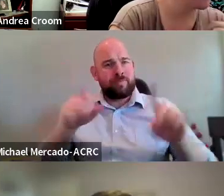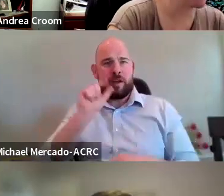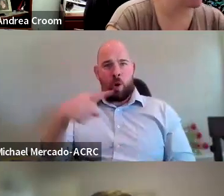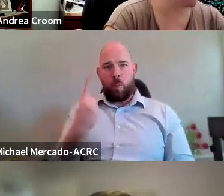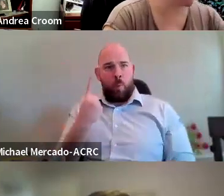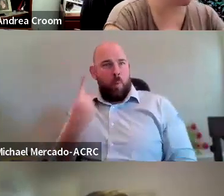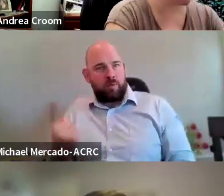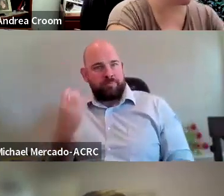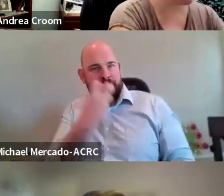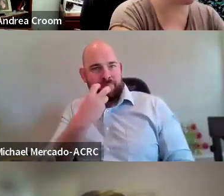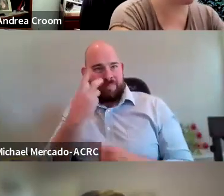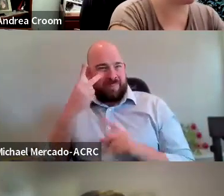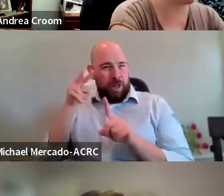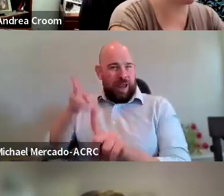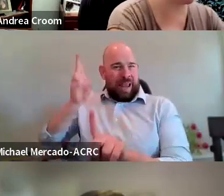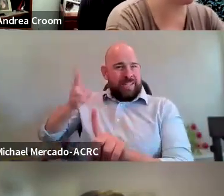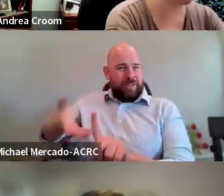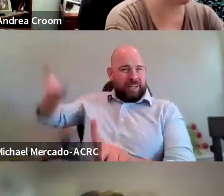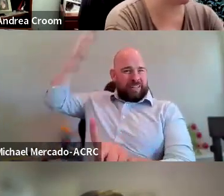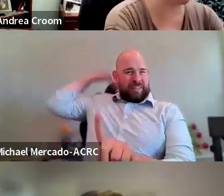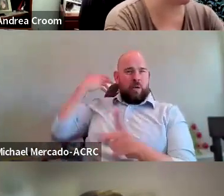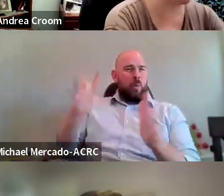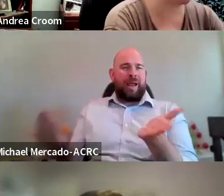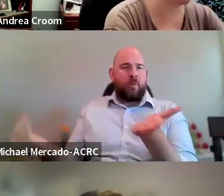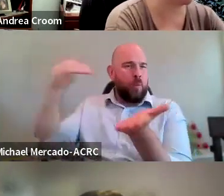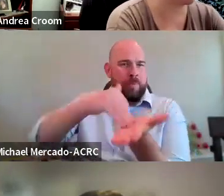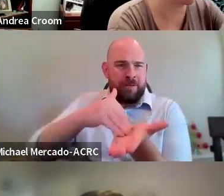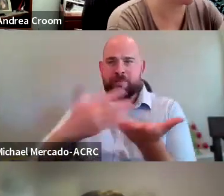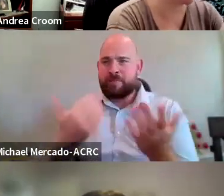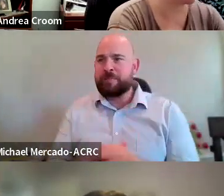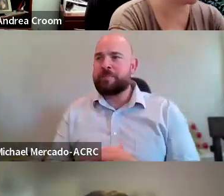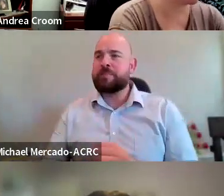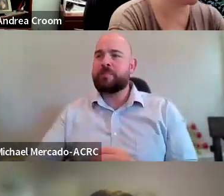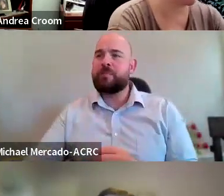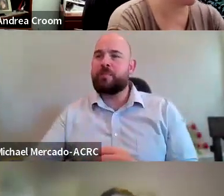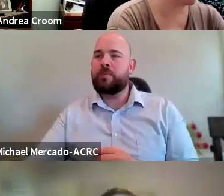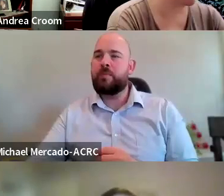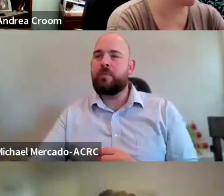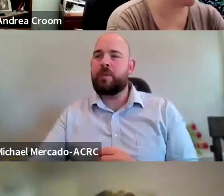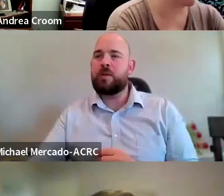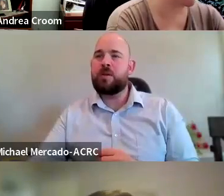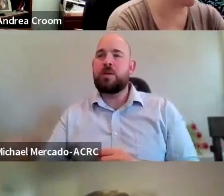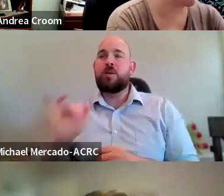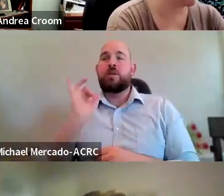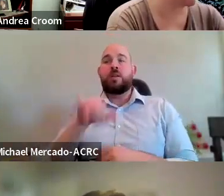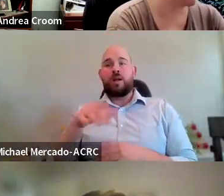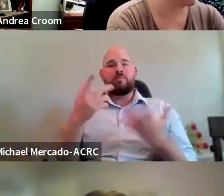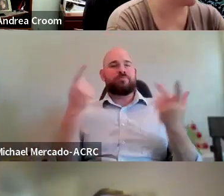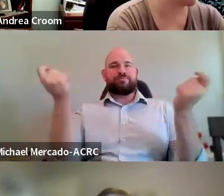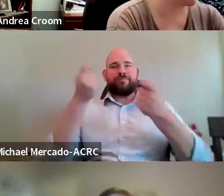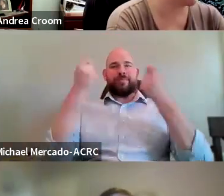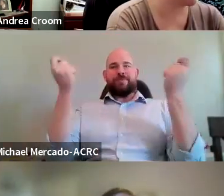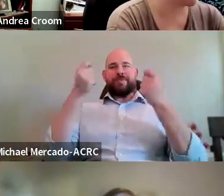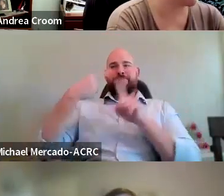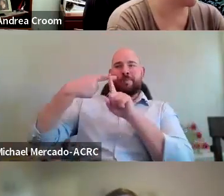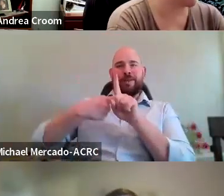or lip reading way of communicating. My point being is not just one or the other. If you look at the history, we don't ever want to have to relive that history. Both